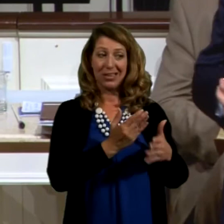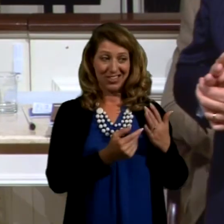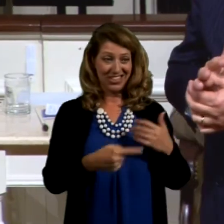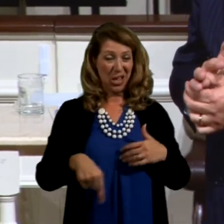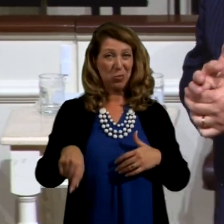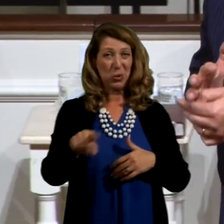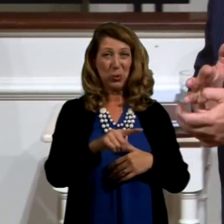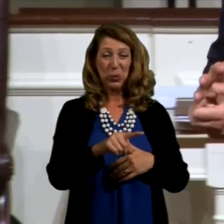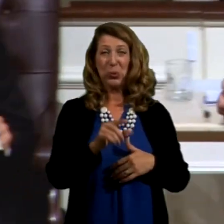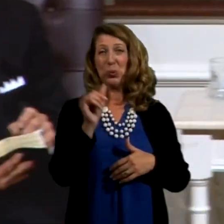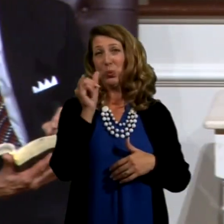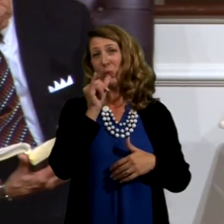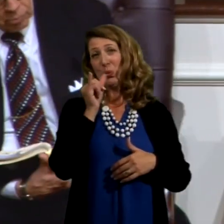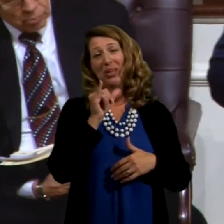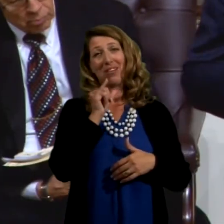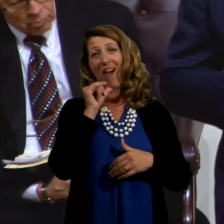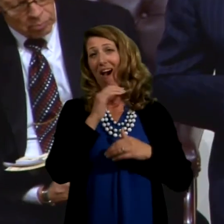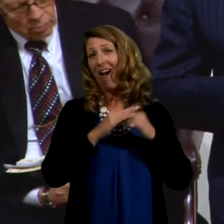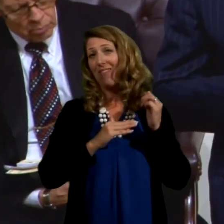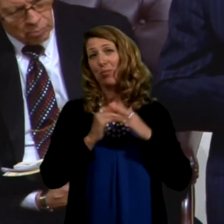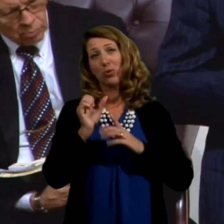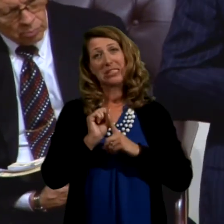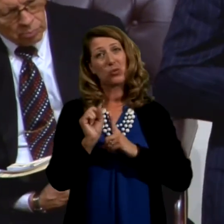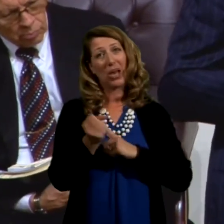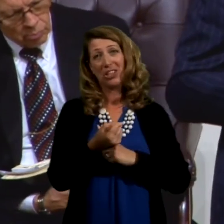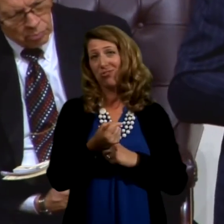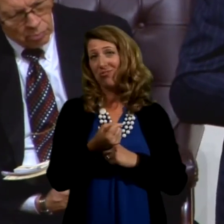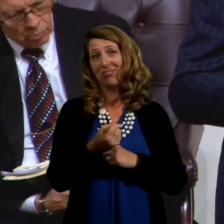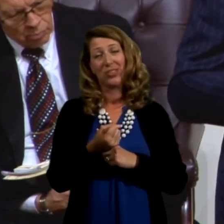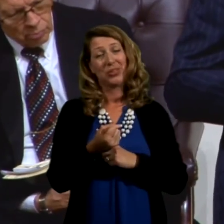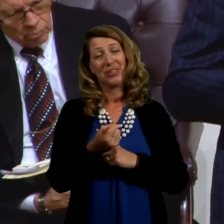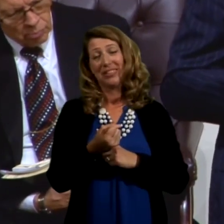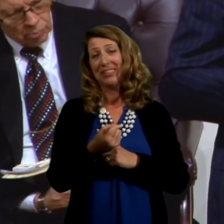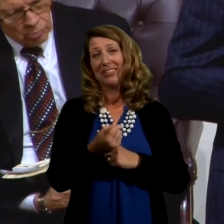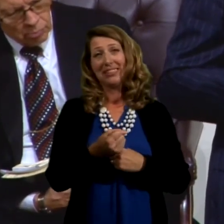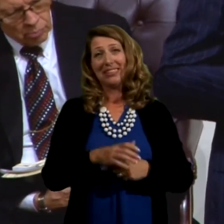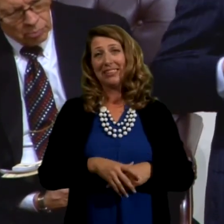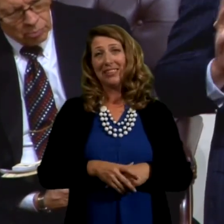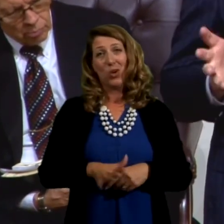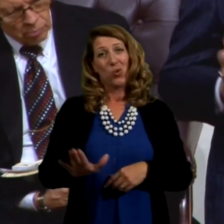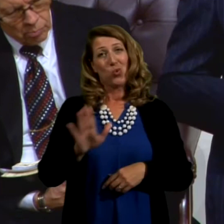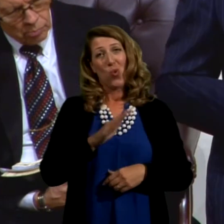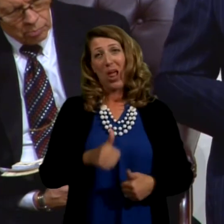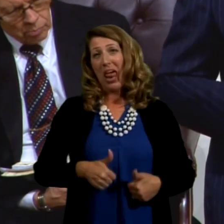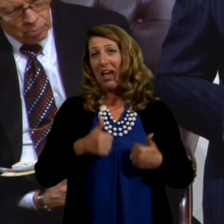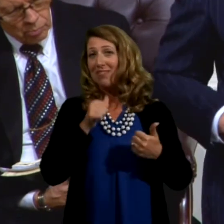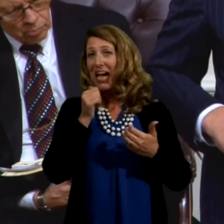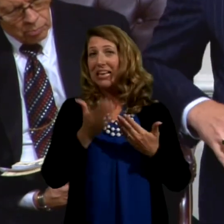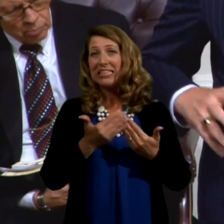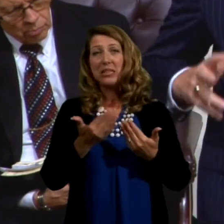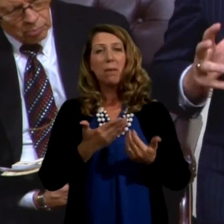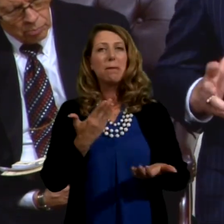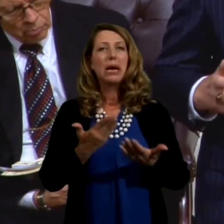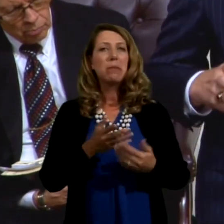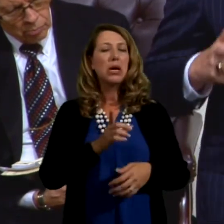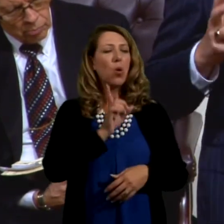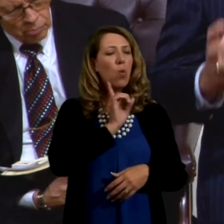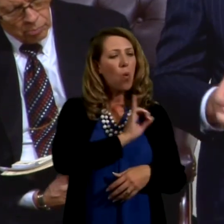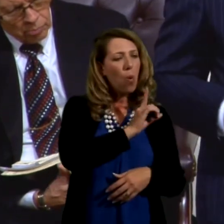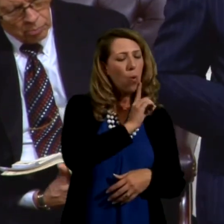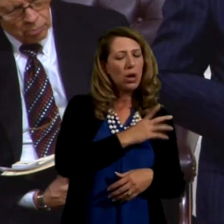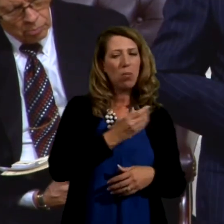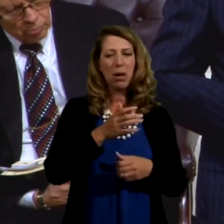you're in an uncomfortable place. It's not easy being you. Right now, there's loneliness, there's pressure,